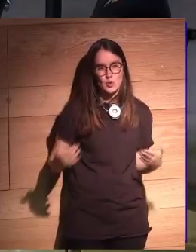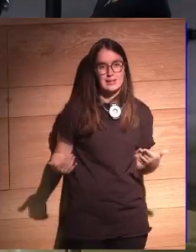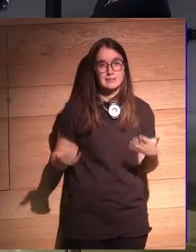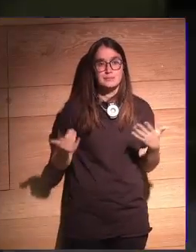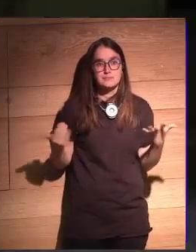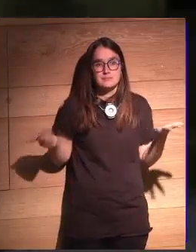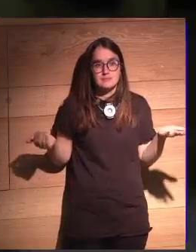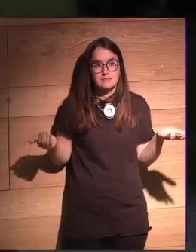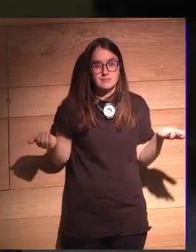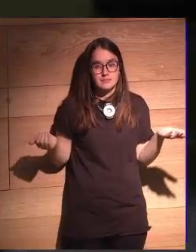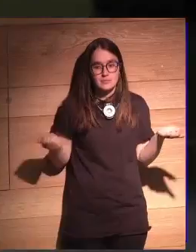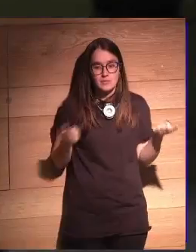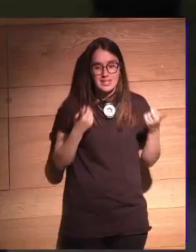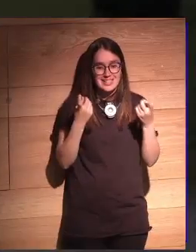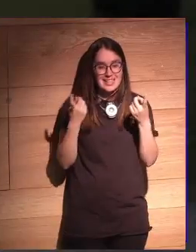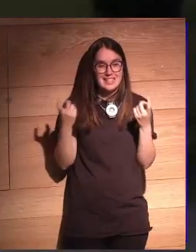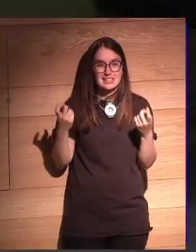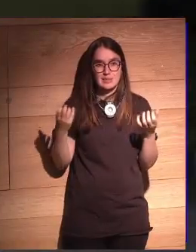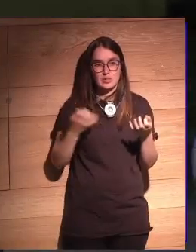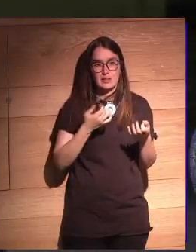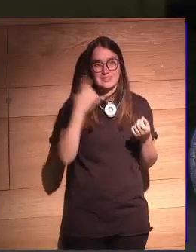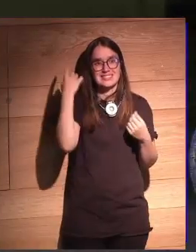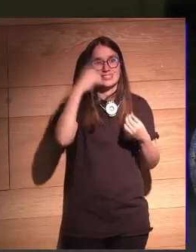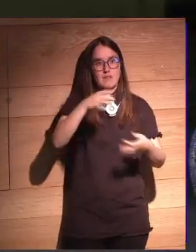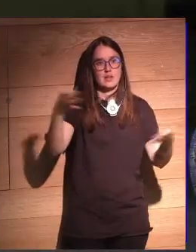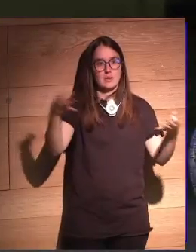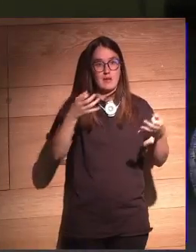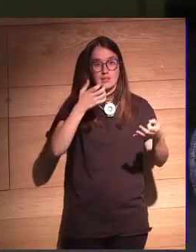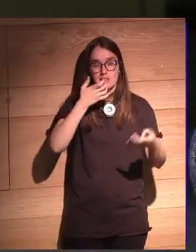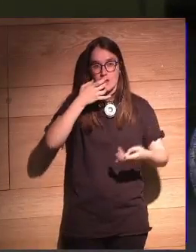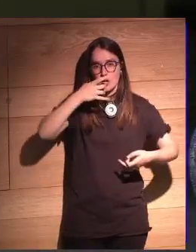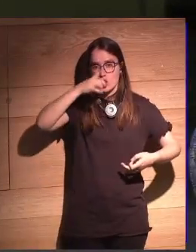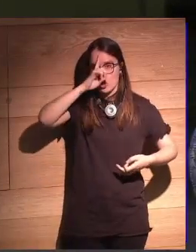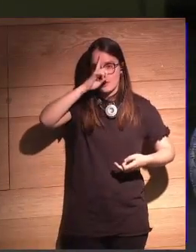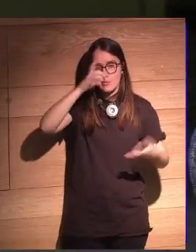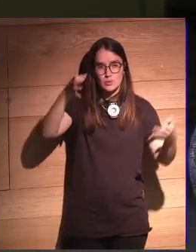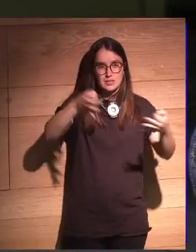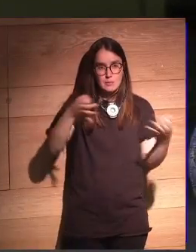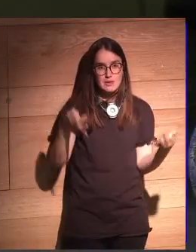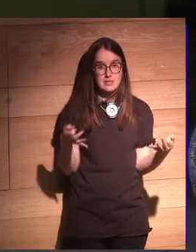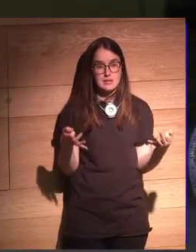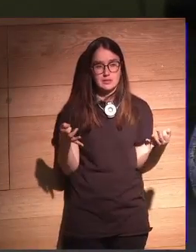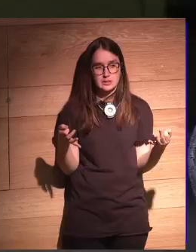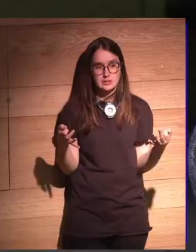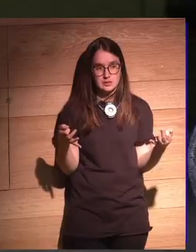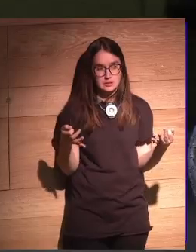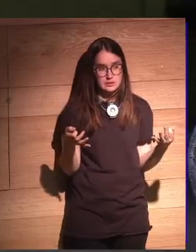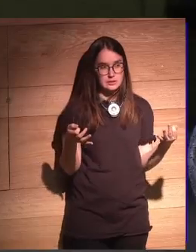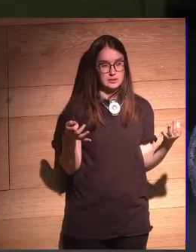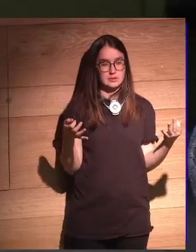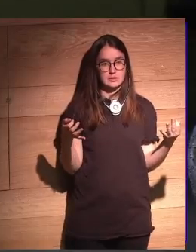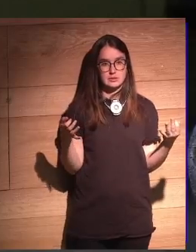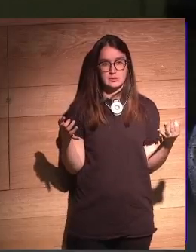few. We really do not have the figures, but we do need is to know what's going on. If we do not know the reality, it's